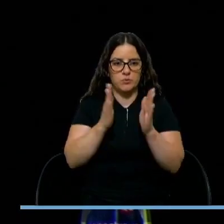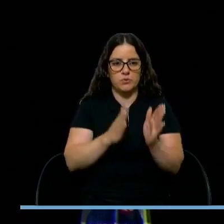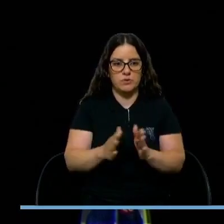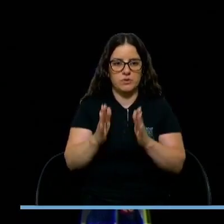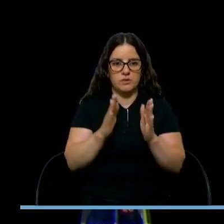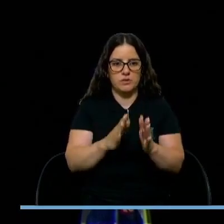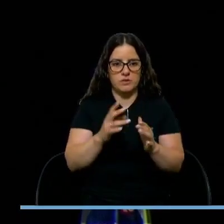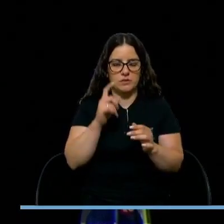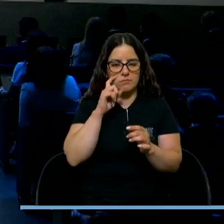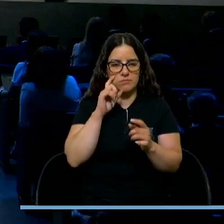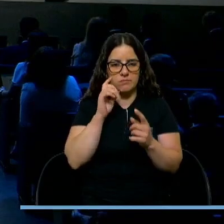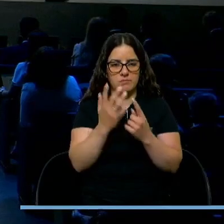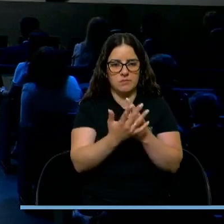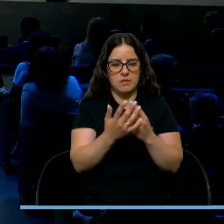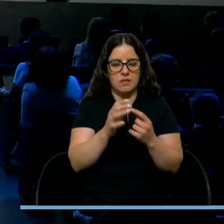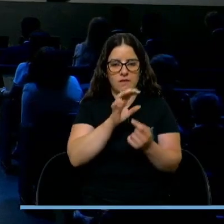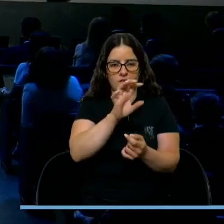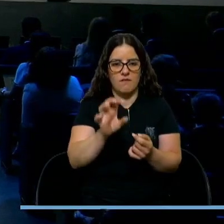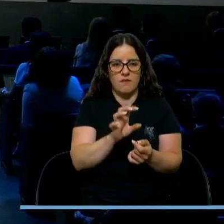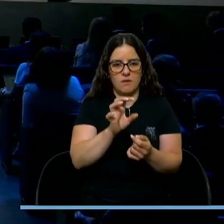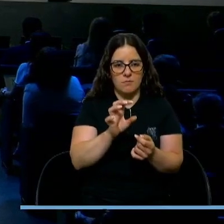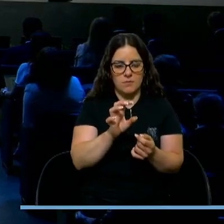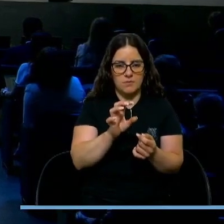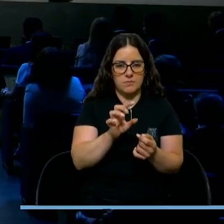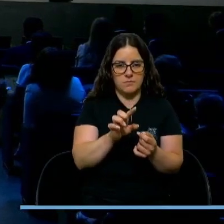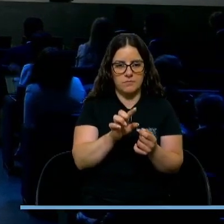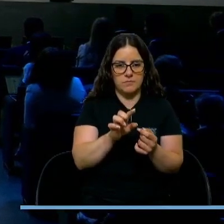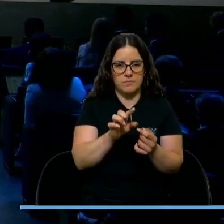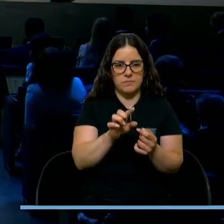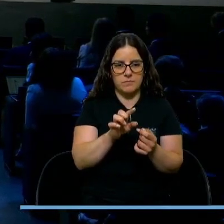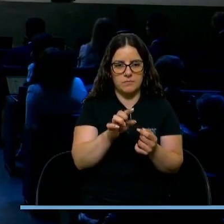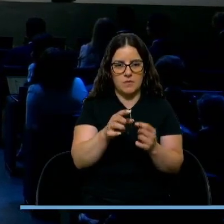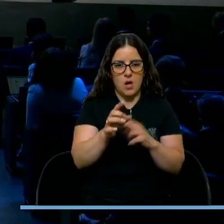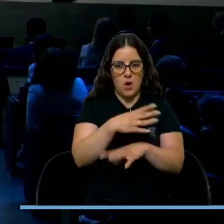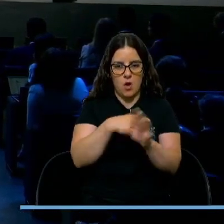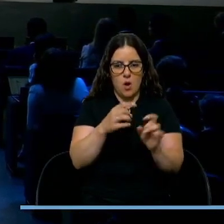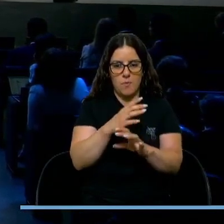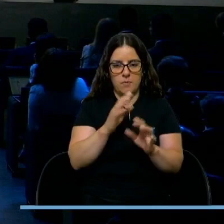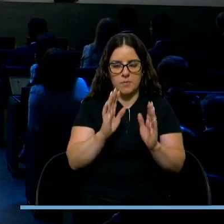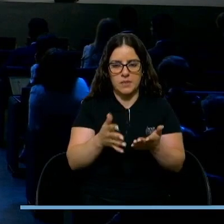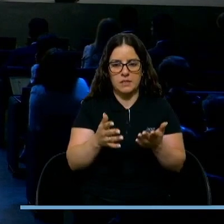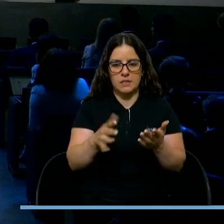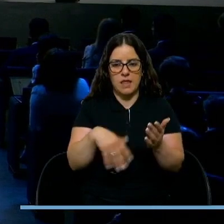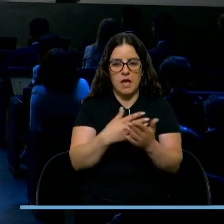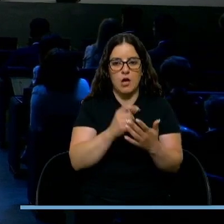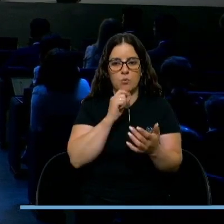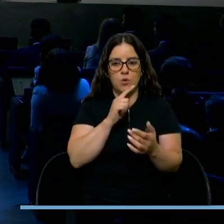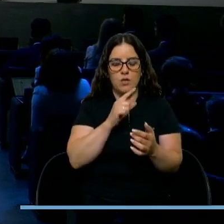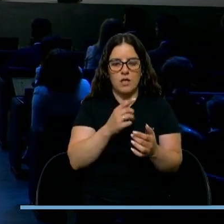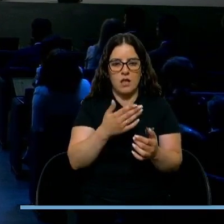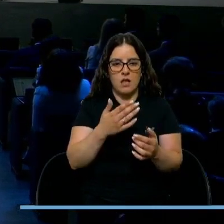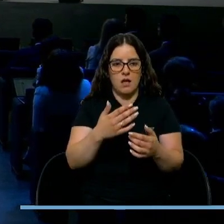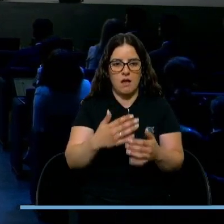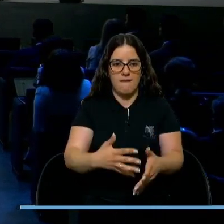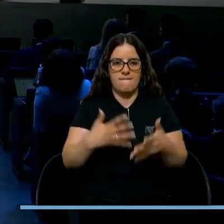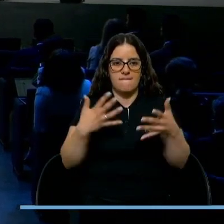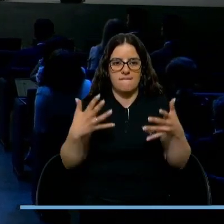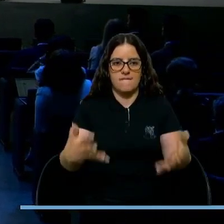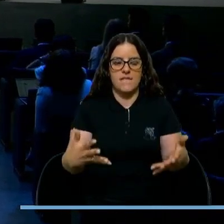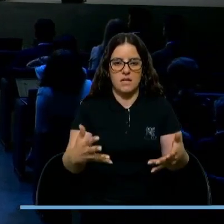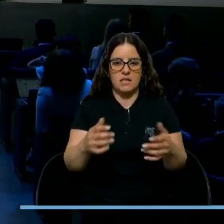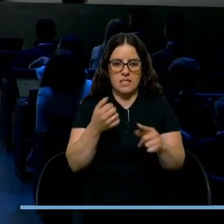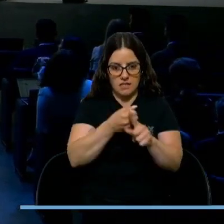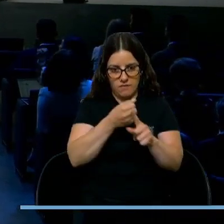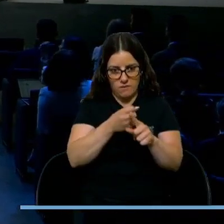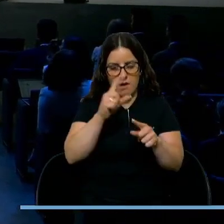produced. This is sustainably designed. This is the plan. And it's quite a challenge in Europe. It's also